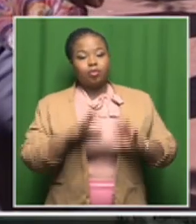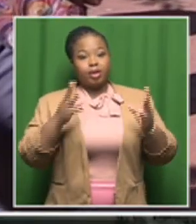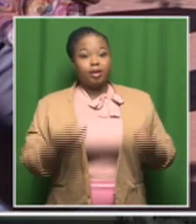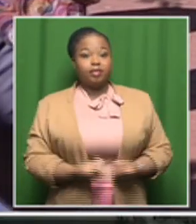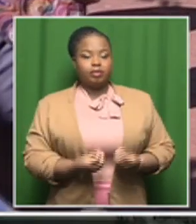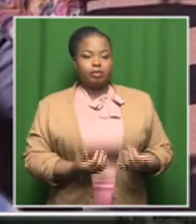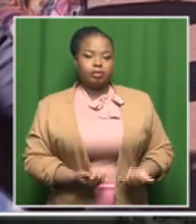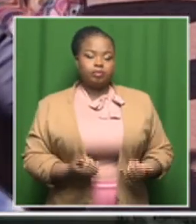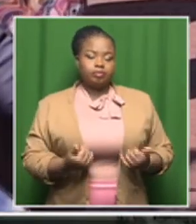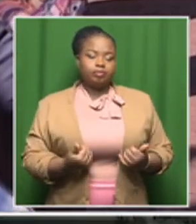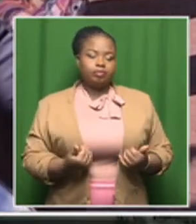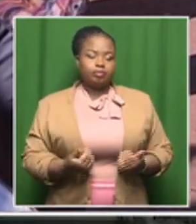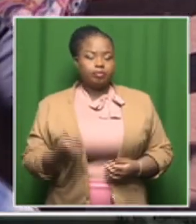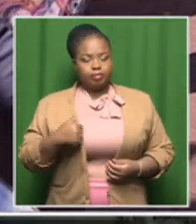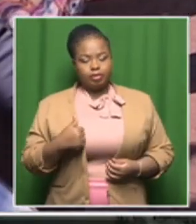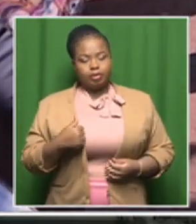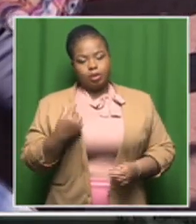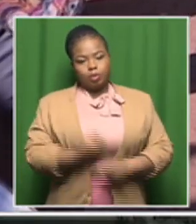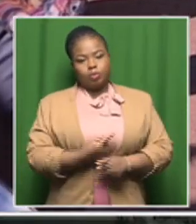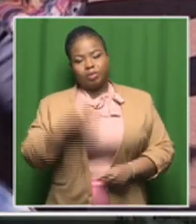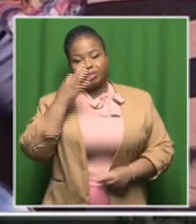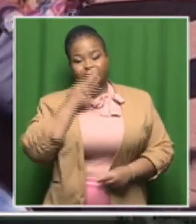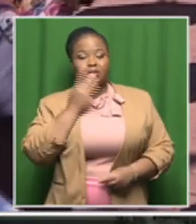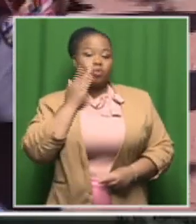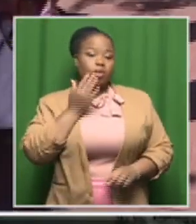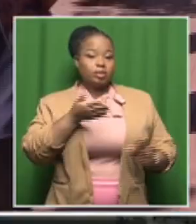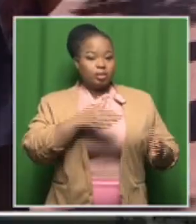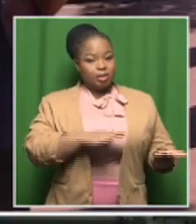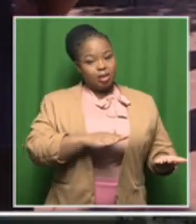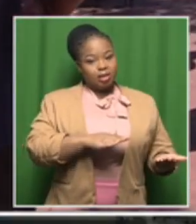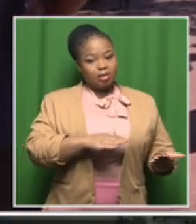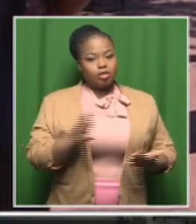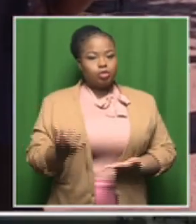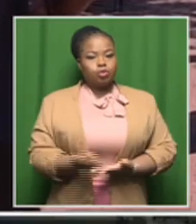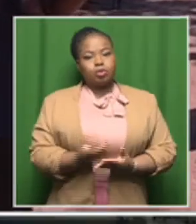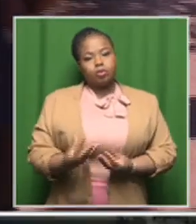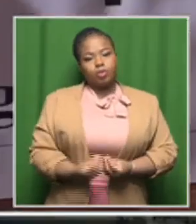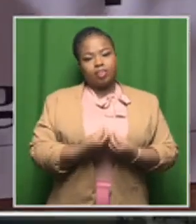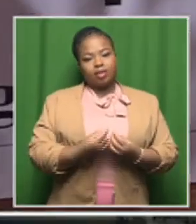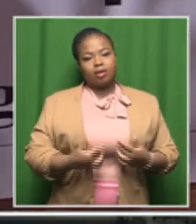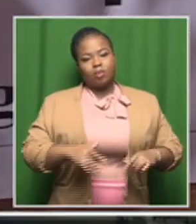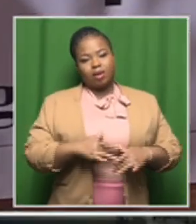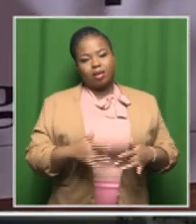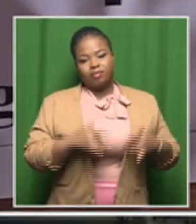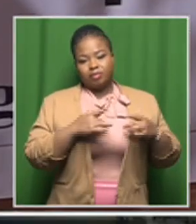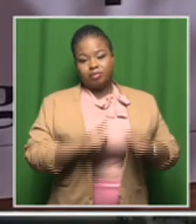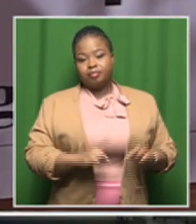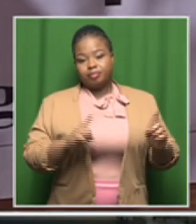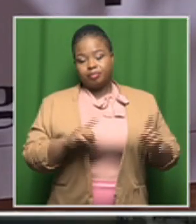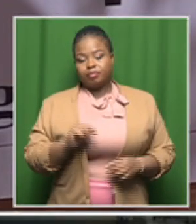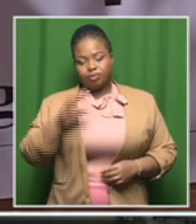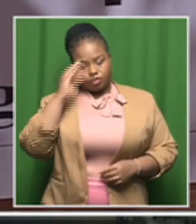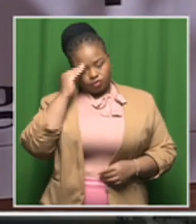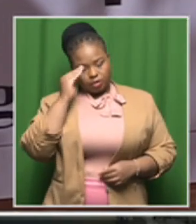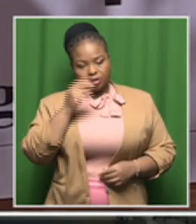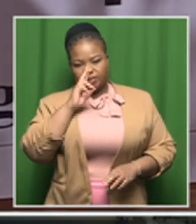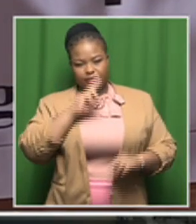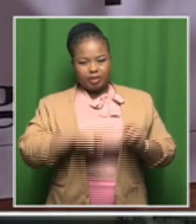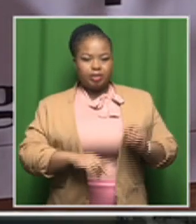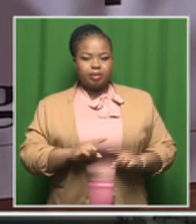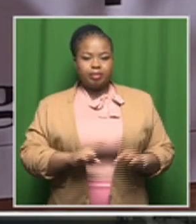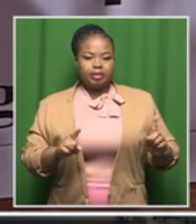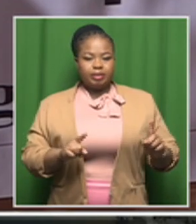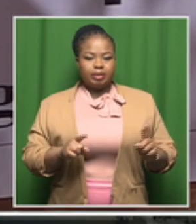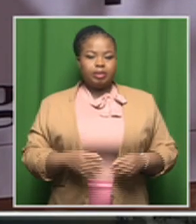think I keep on saying when she died, she took our lives with her. But then, interestingly, in a strange way, she